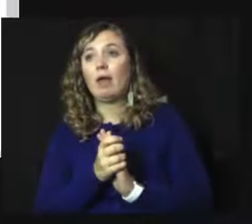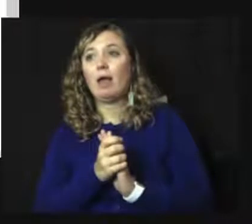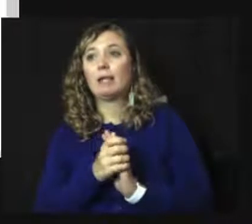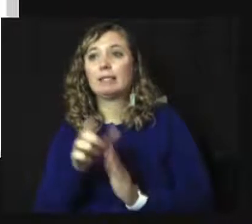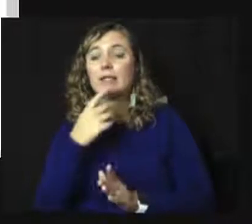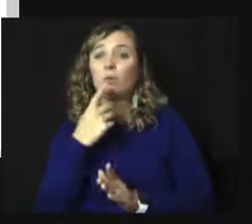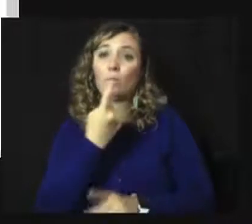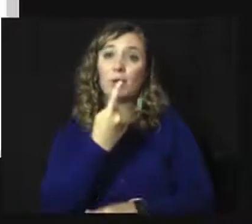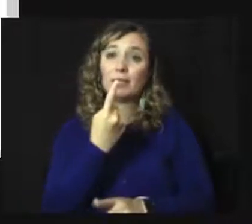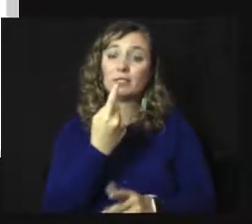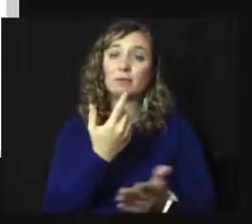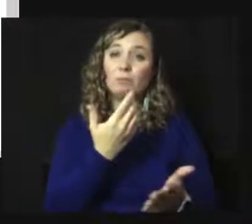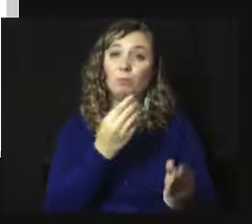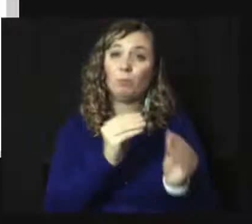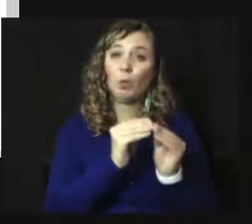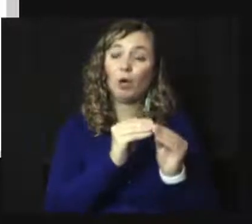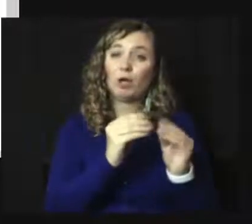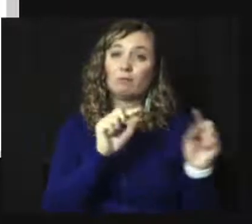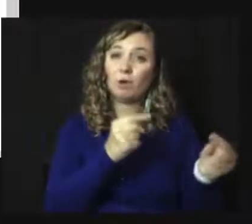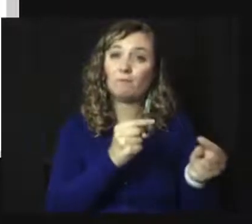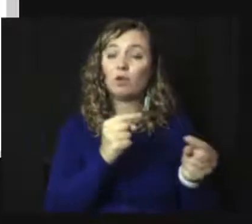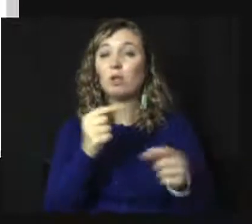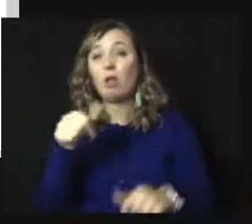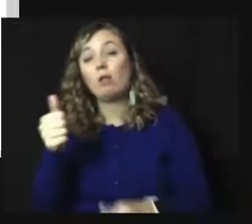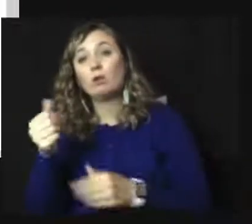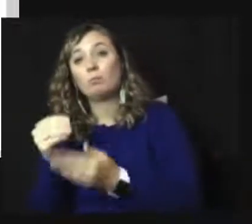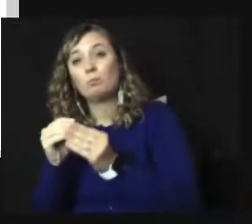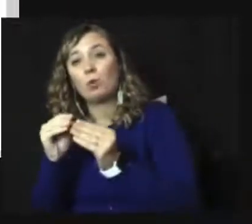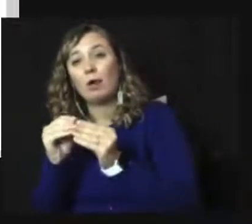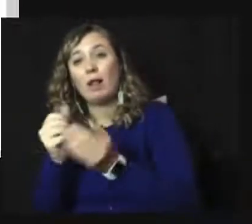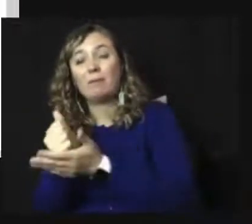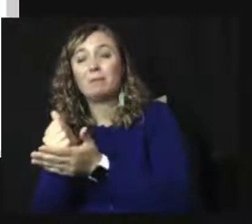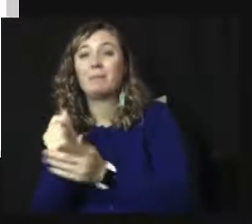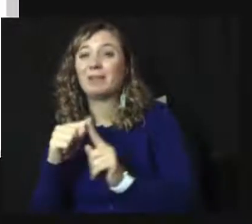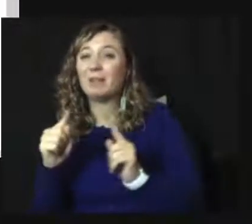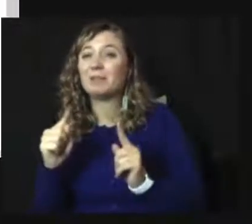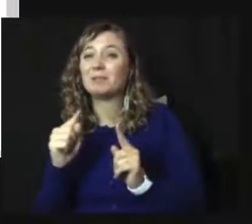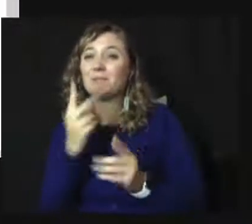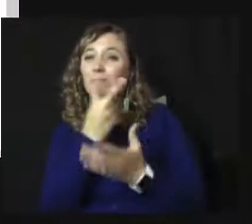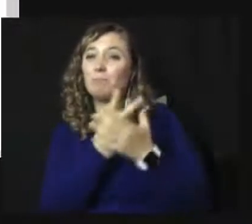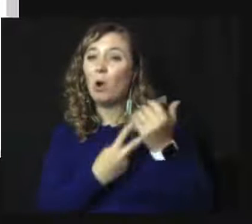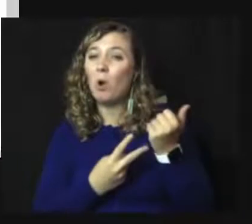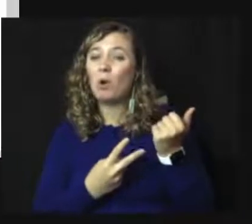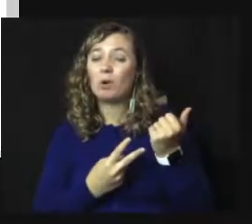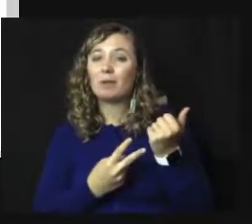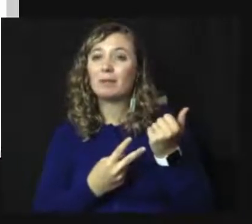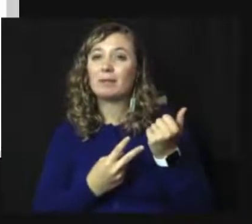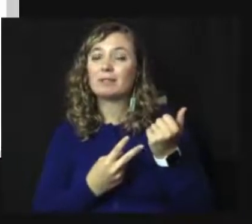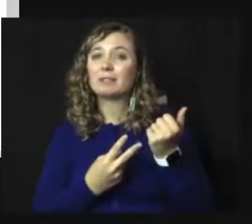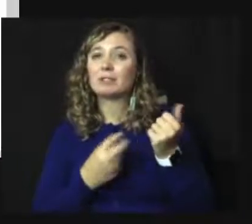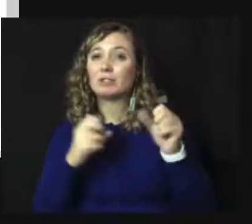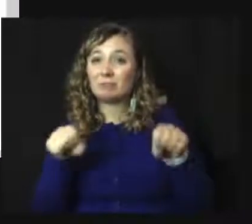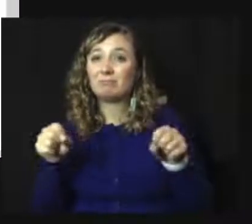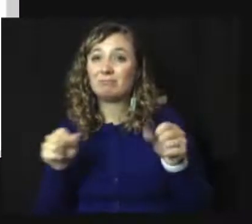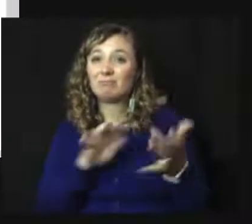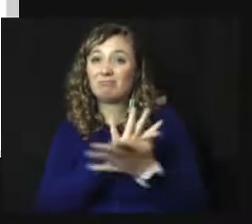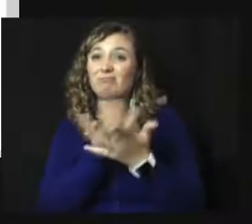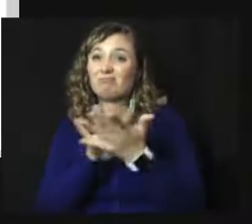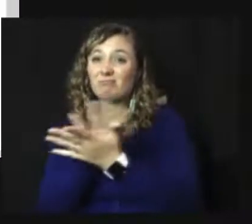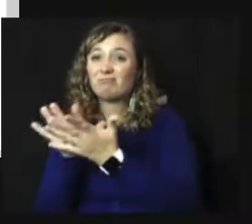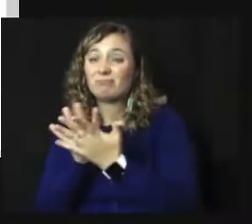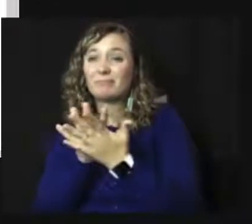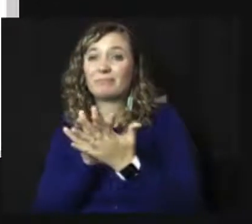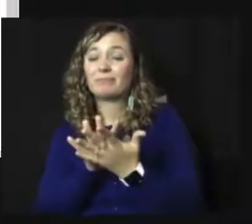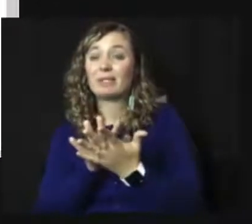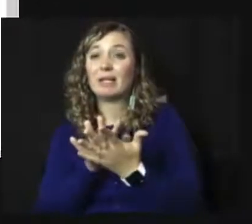more harmful and one of them is maybe more helpful, there's nuance kind of almost frame by frame. And it's okay for there to be space for both